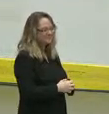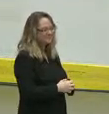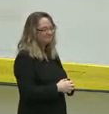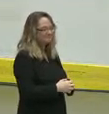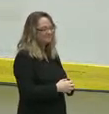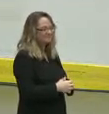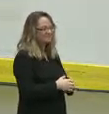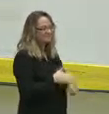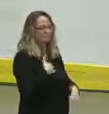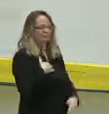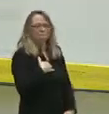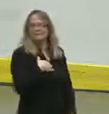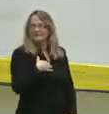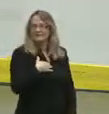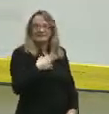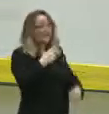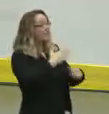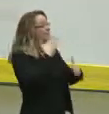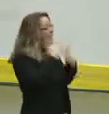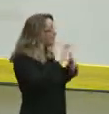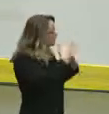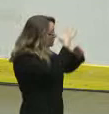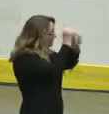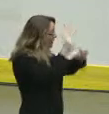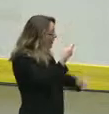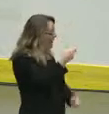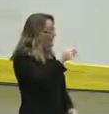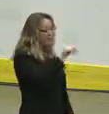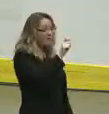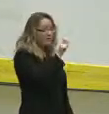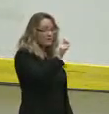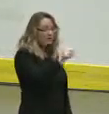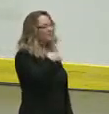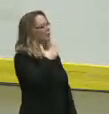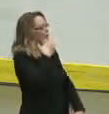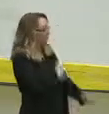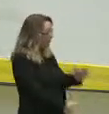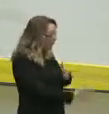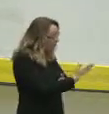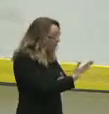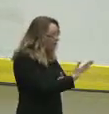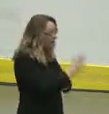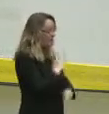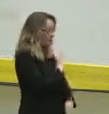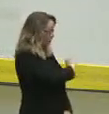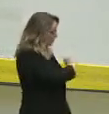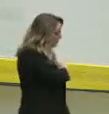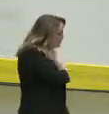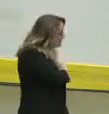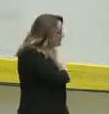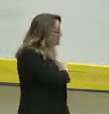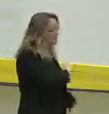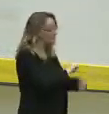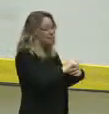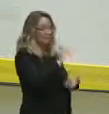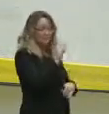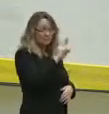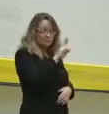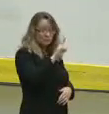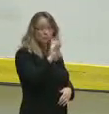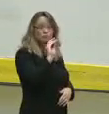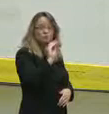Short problems. Thank you, President Hutton. And good morning, Board of Trustees, Mr.